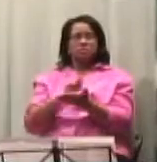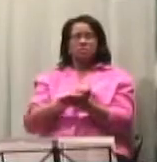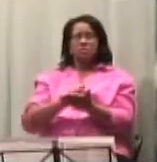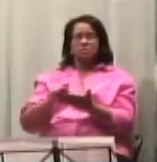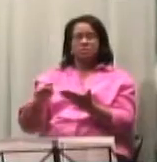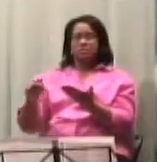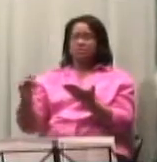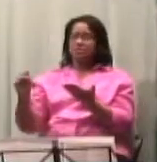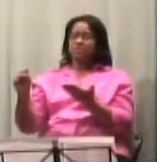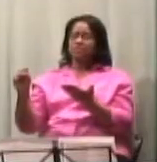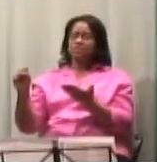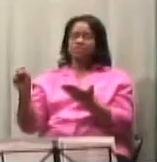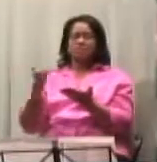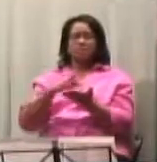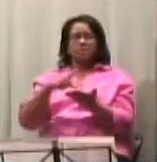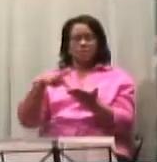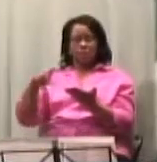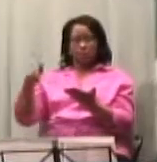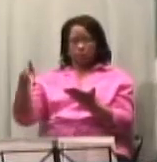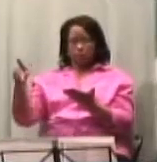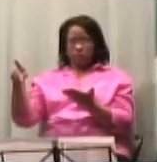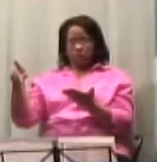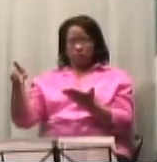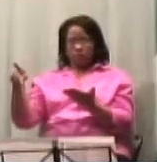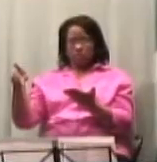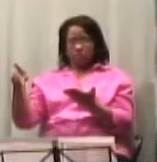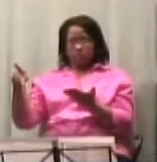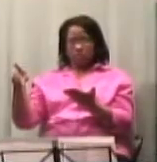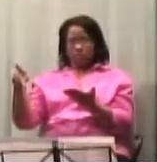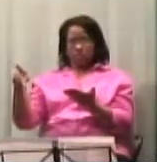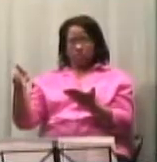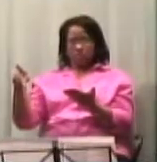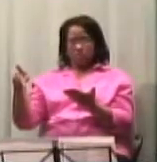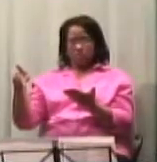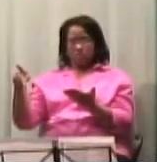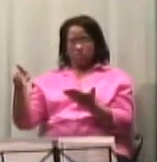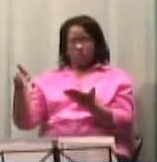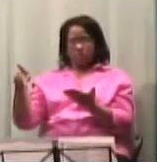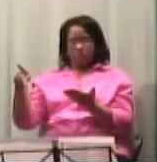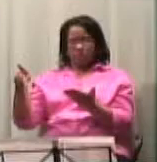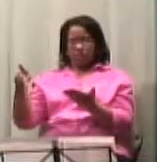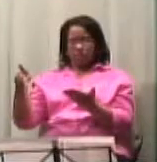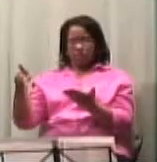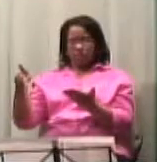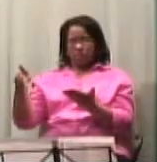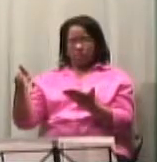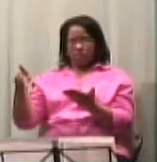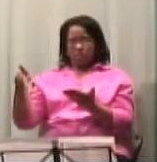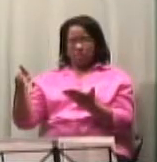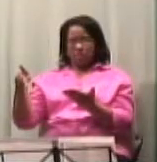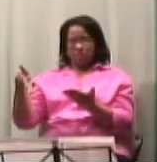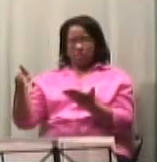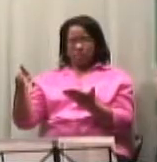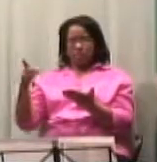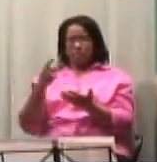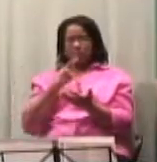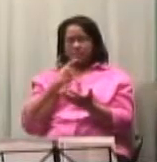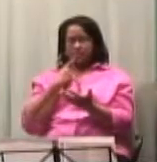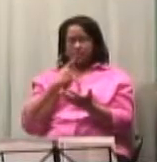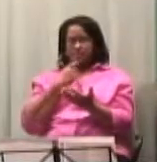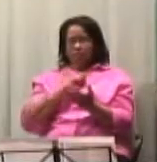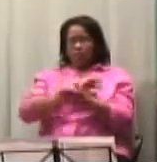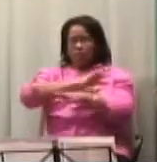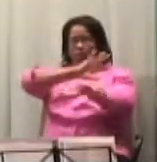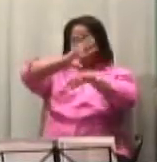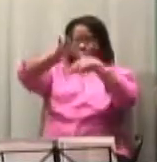in the second reading today that the entire creation is waiting for the second